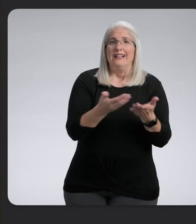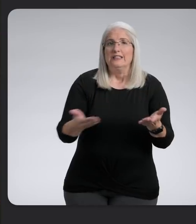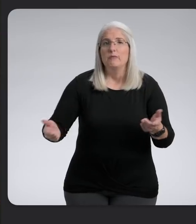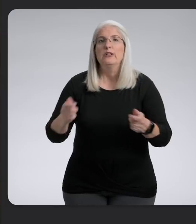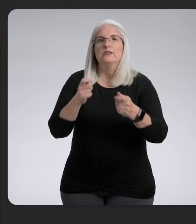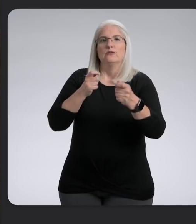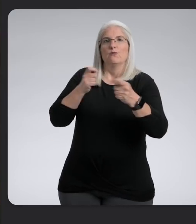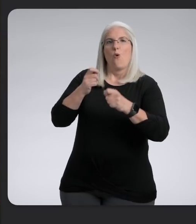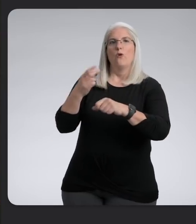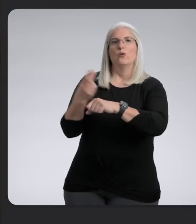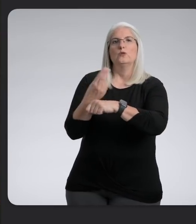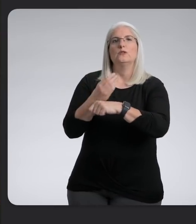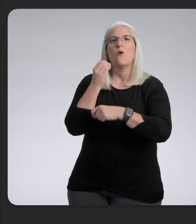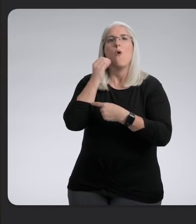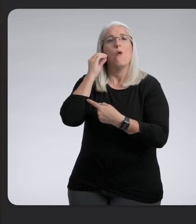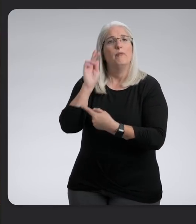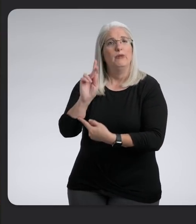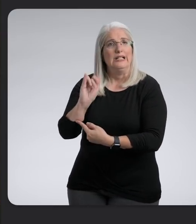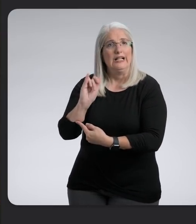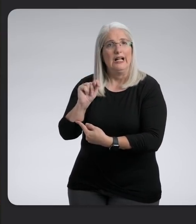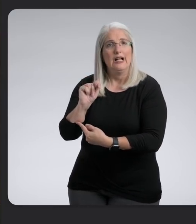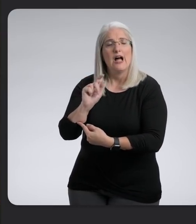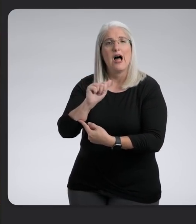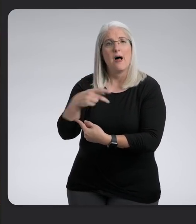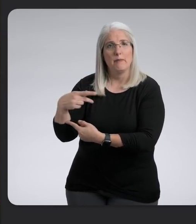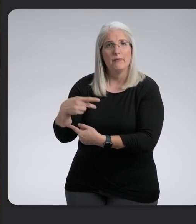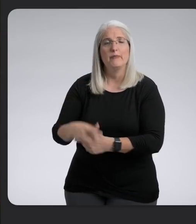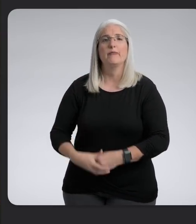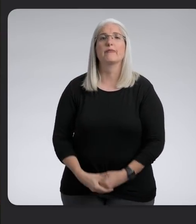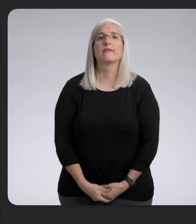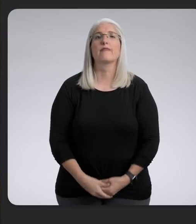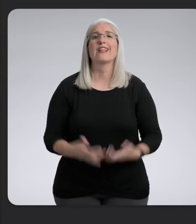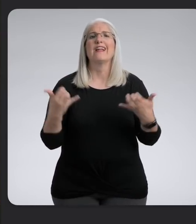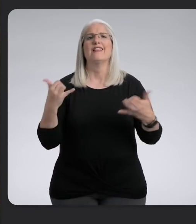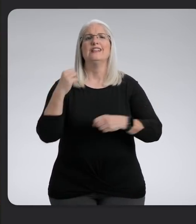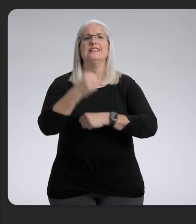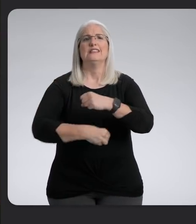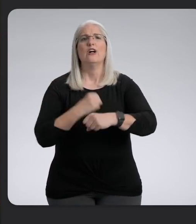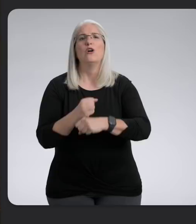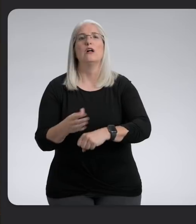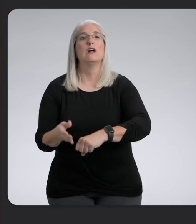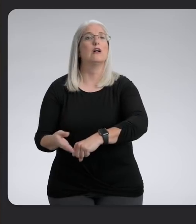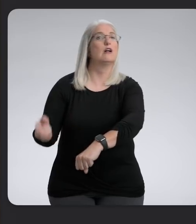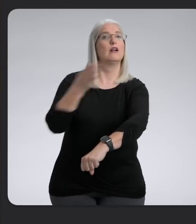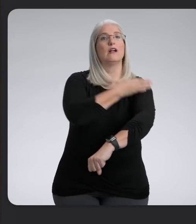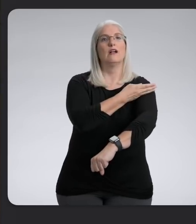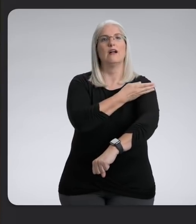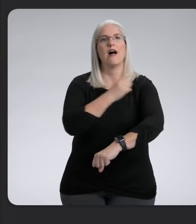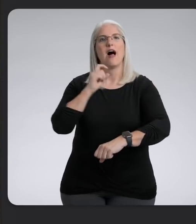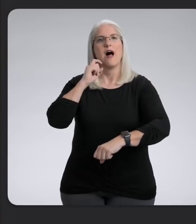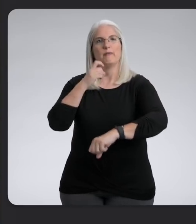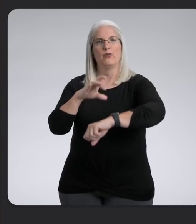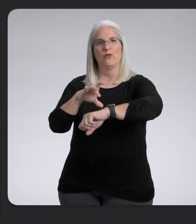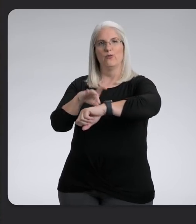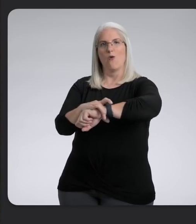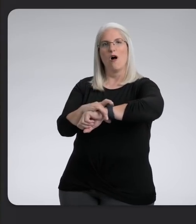across your Apple devices, and this year, we're making the Home app even better on Apple Watch.